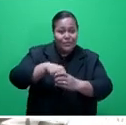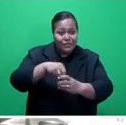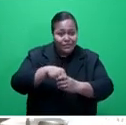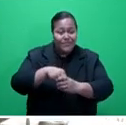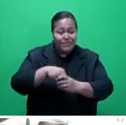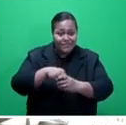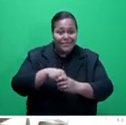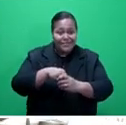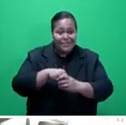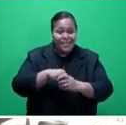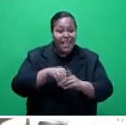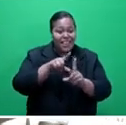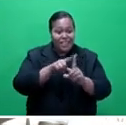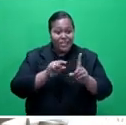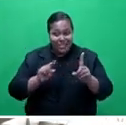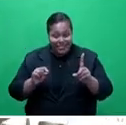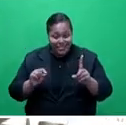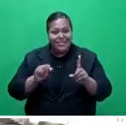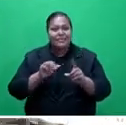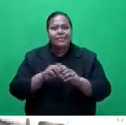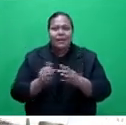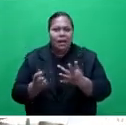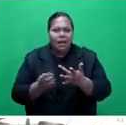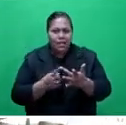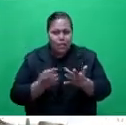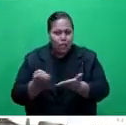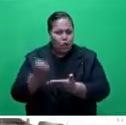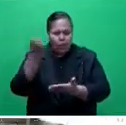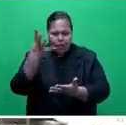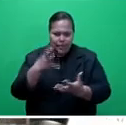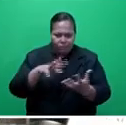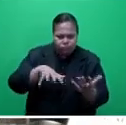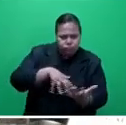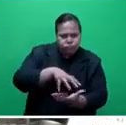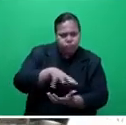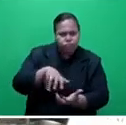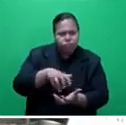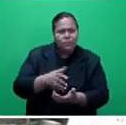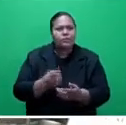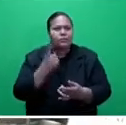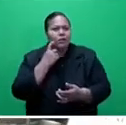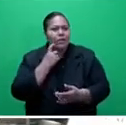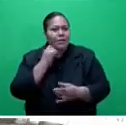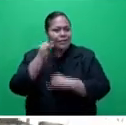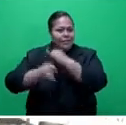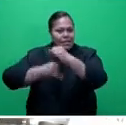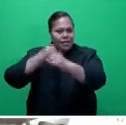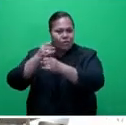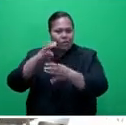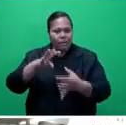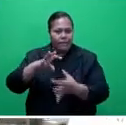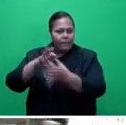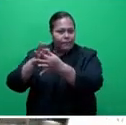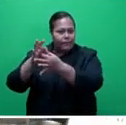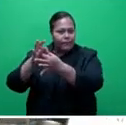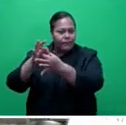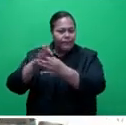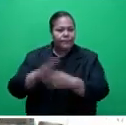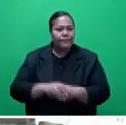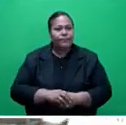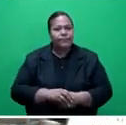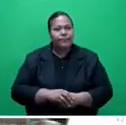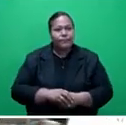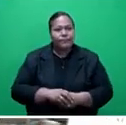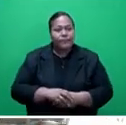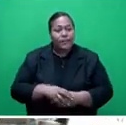digitization, industrialization, economic diversification, and international solidarity. Mr. Speaker, sir, the